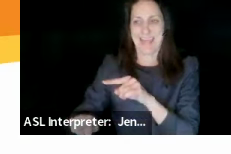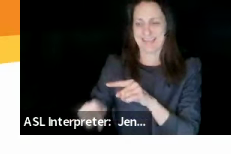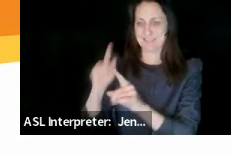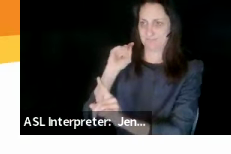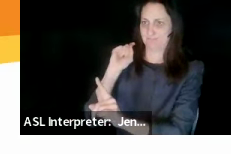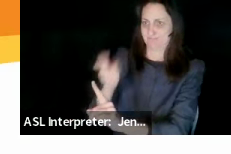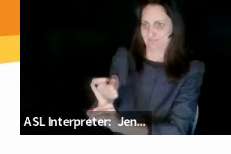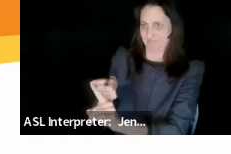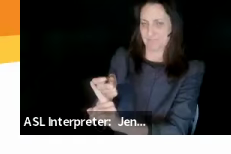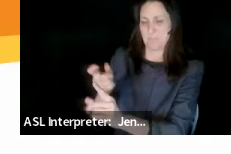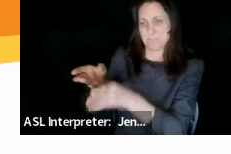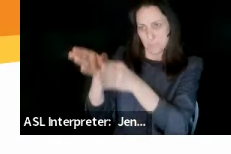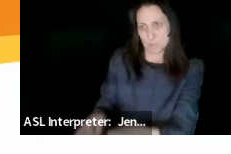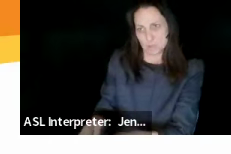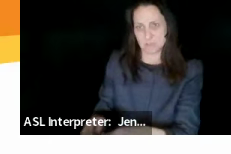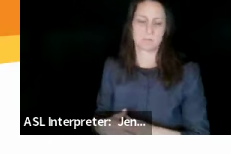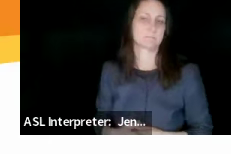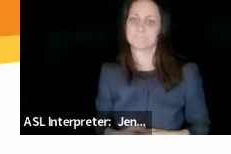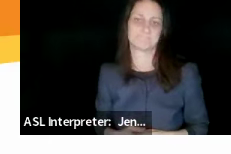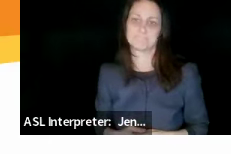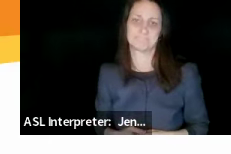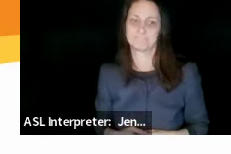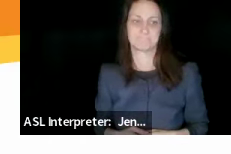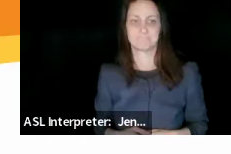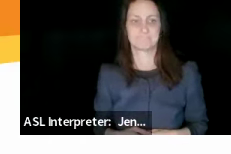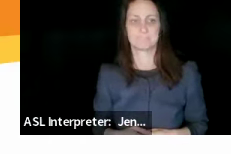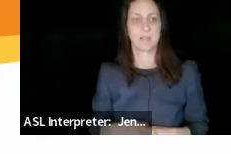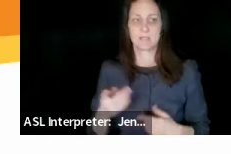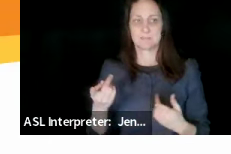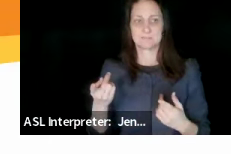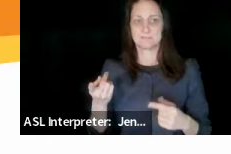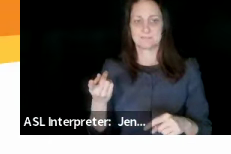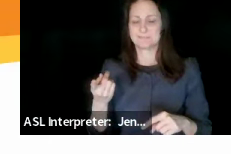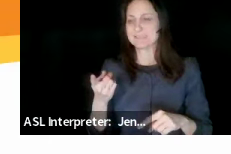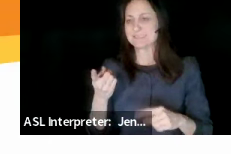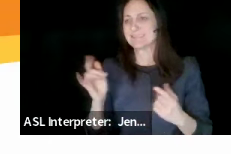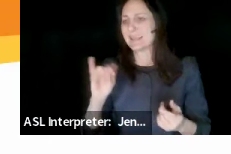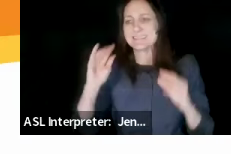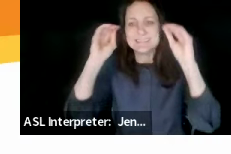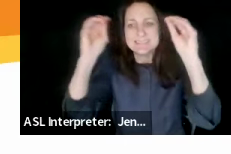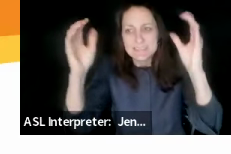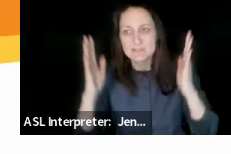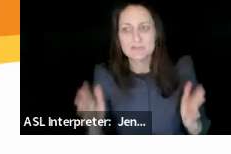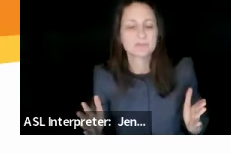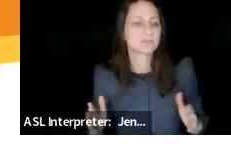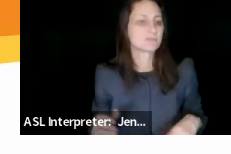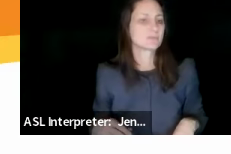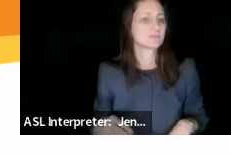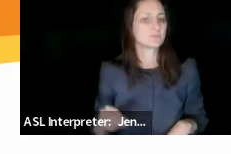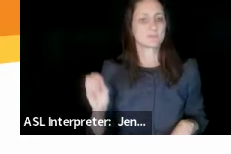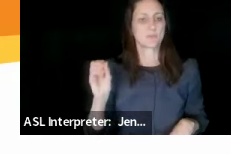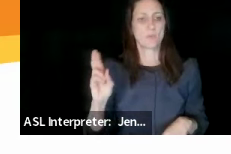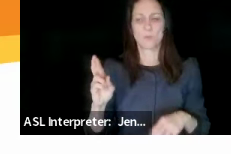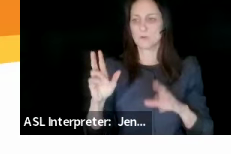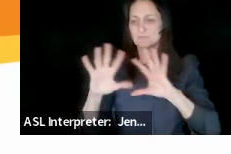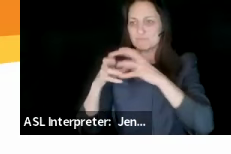directly pay a participant and not the company who provided the service. Like t-shirts or uniforms. We cannot fund